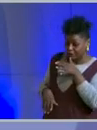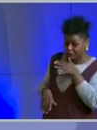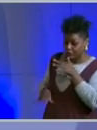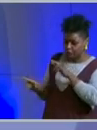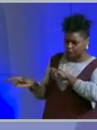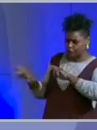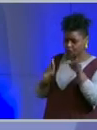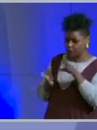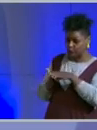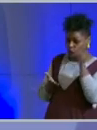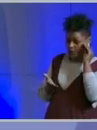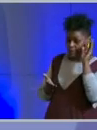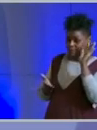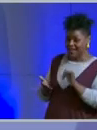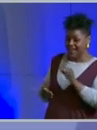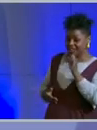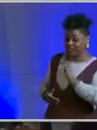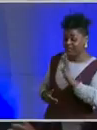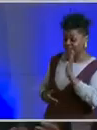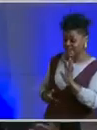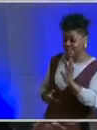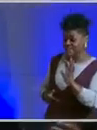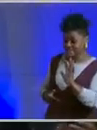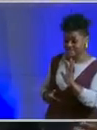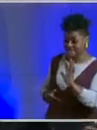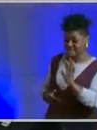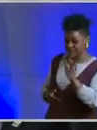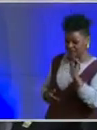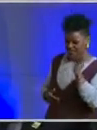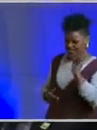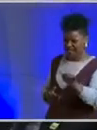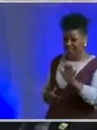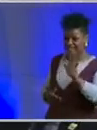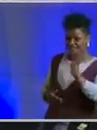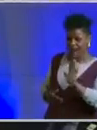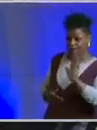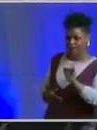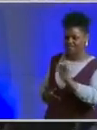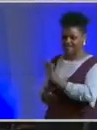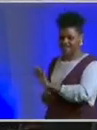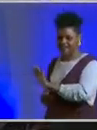stay tuned for our work on Thrive by 5.